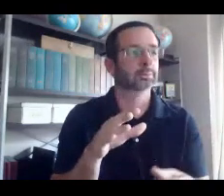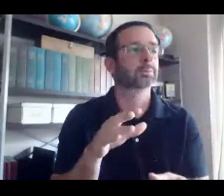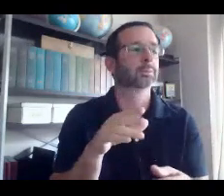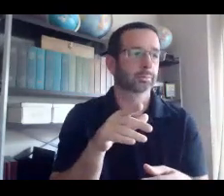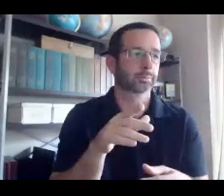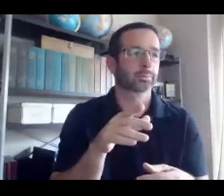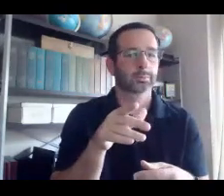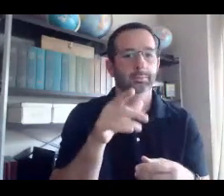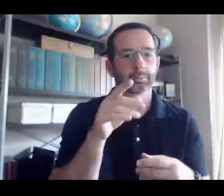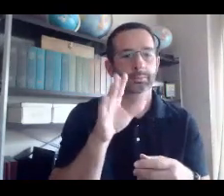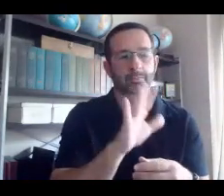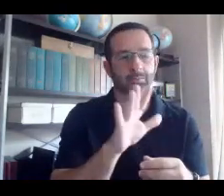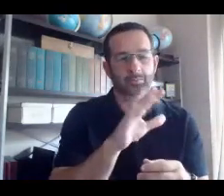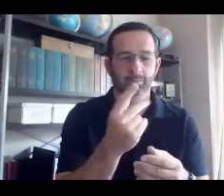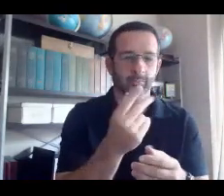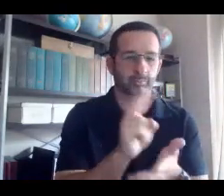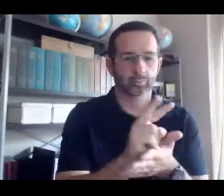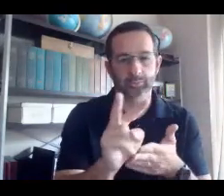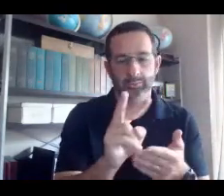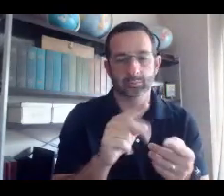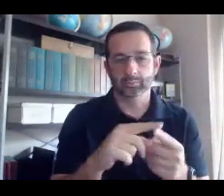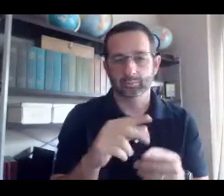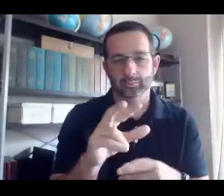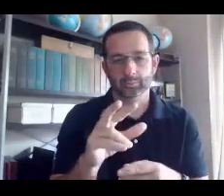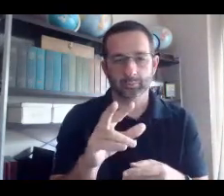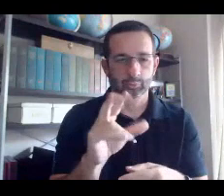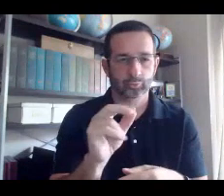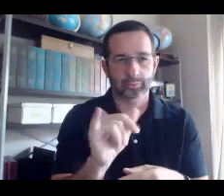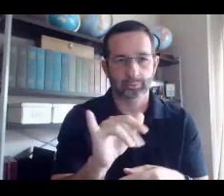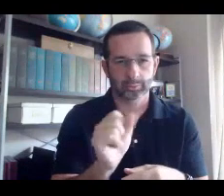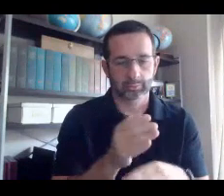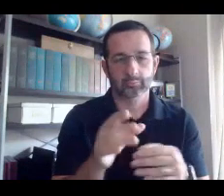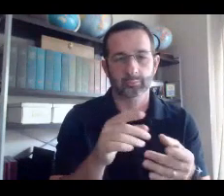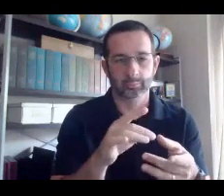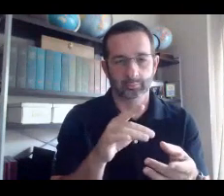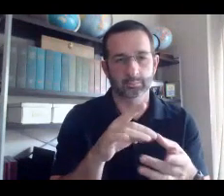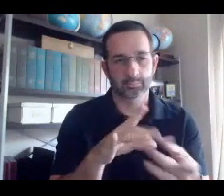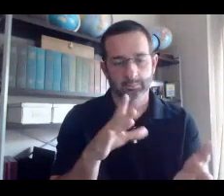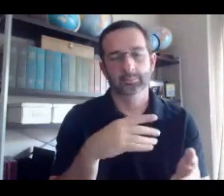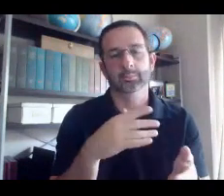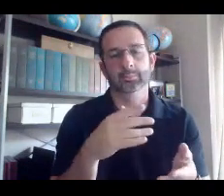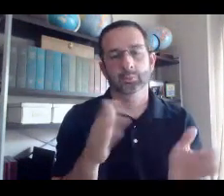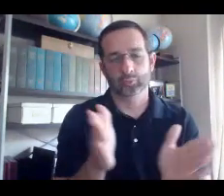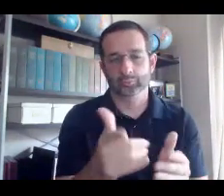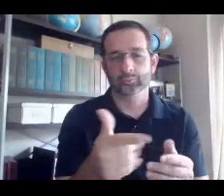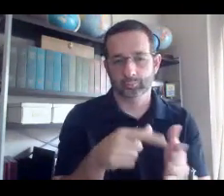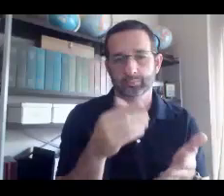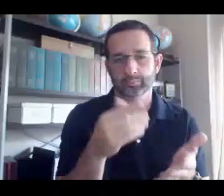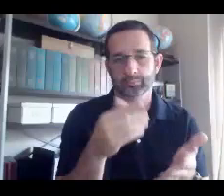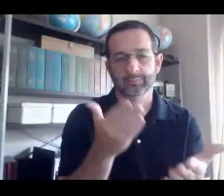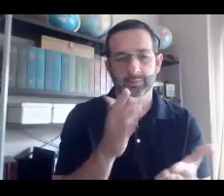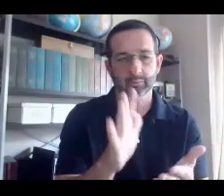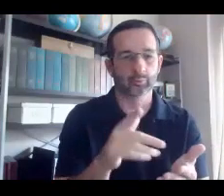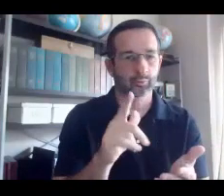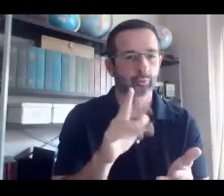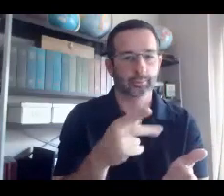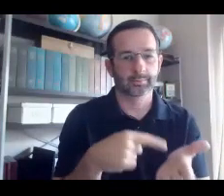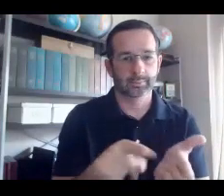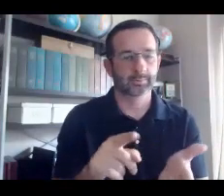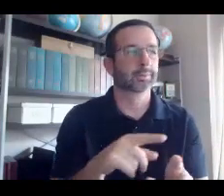that. After release of payment, roughly 2 weeks to 30 days after the payment's